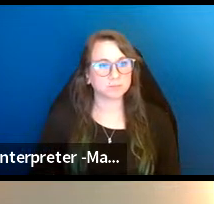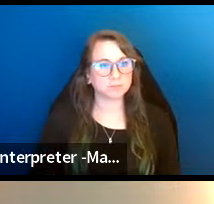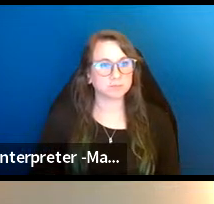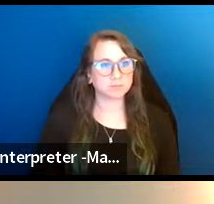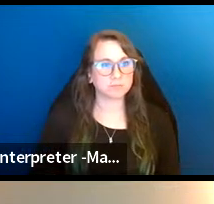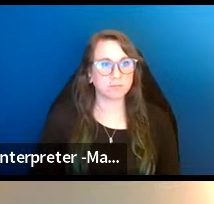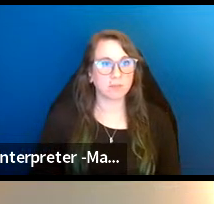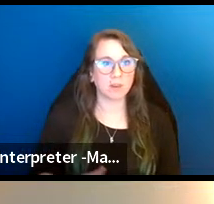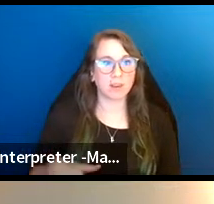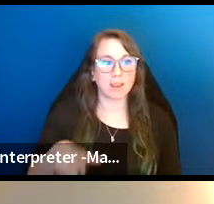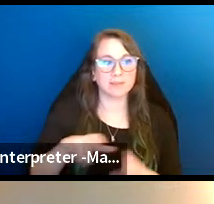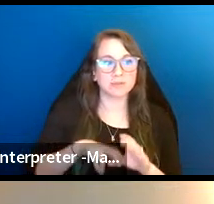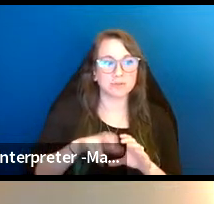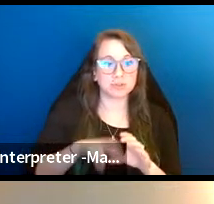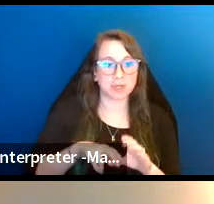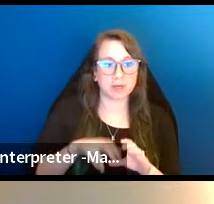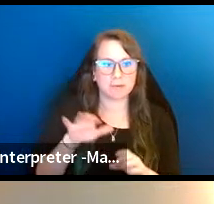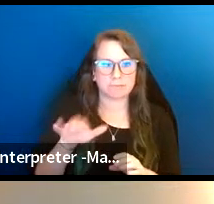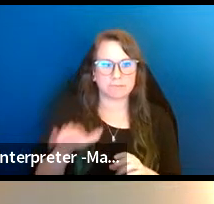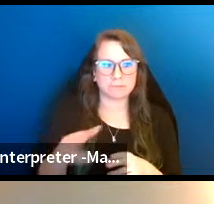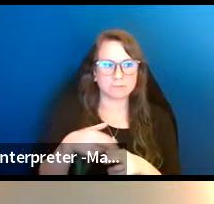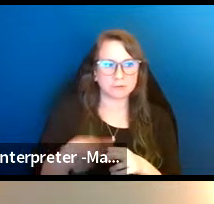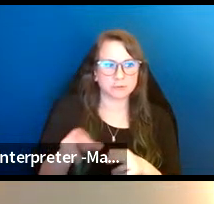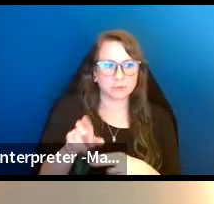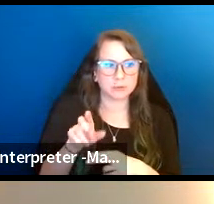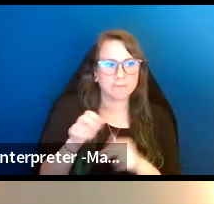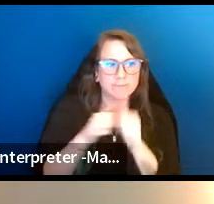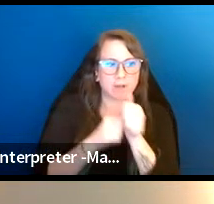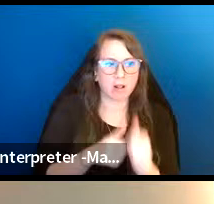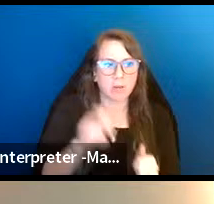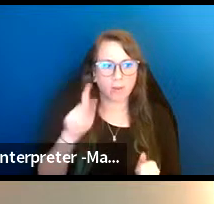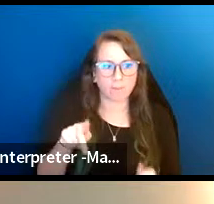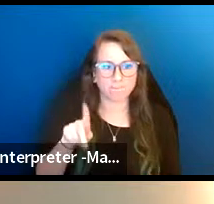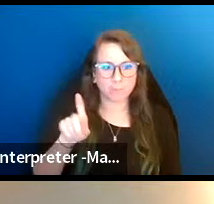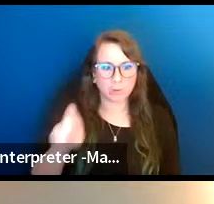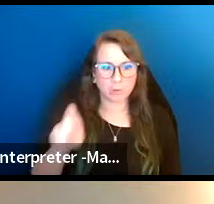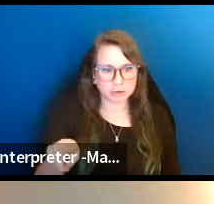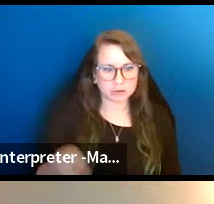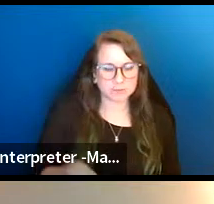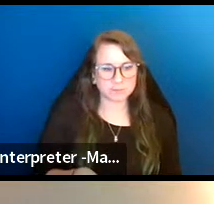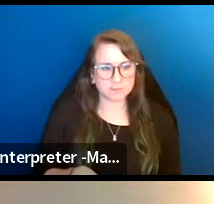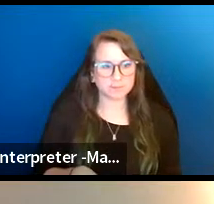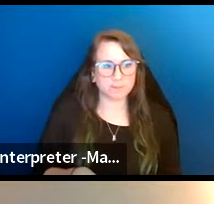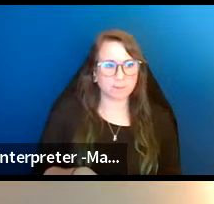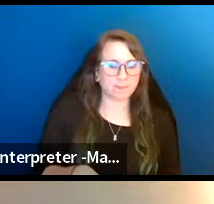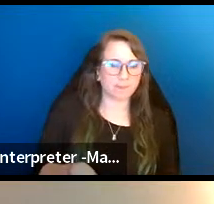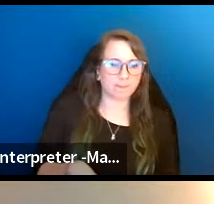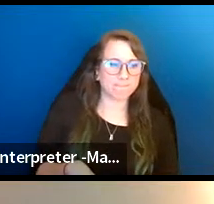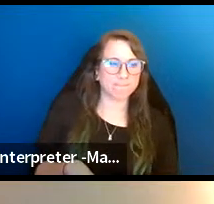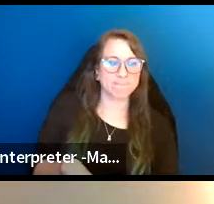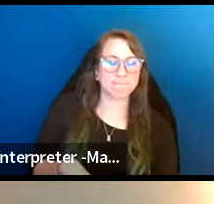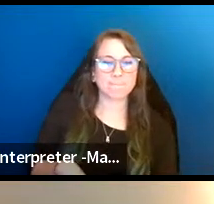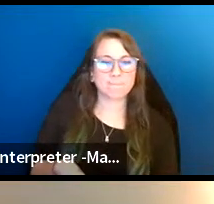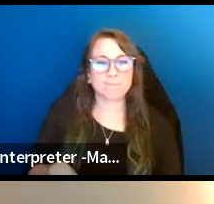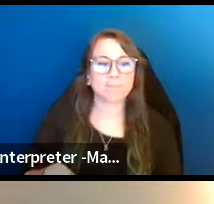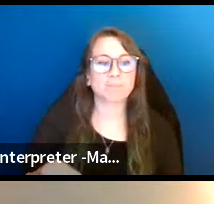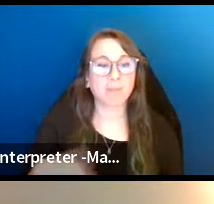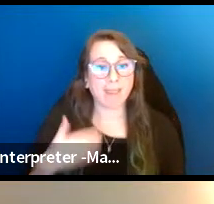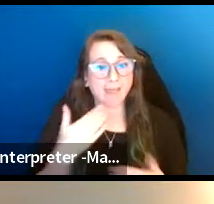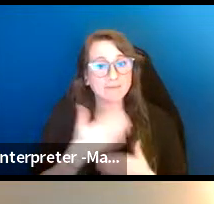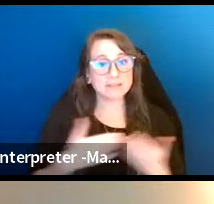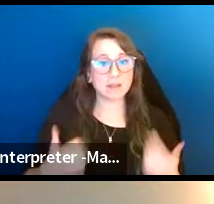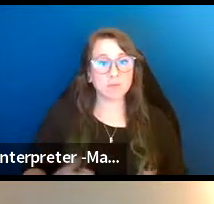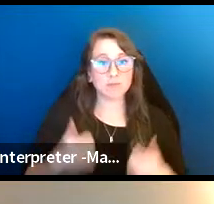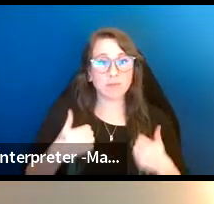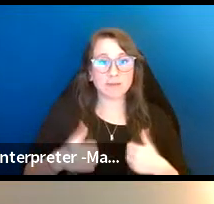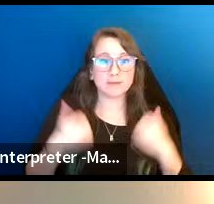the chair, Mr. Stout, just a quick follow-up. A quick question. I had some residents state that there